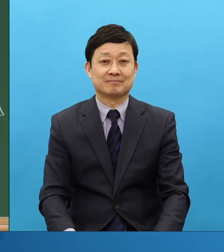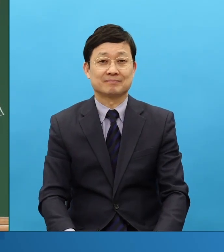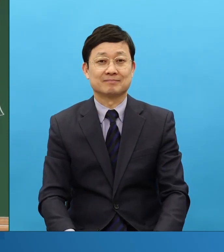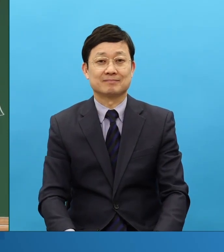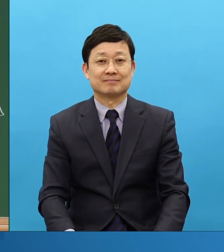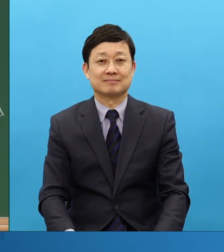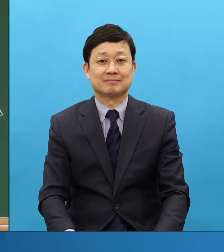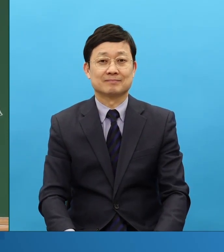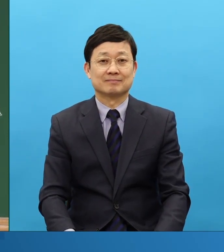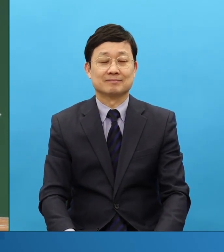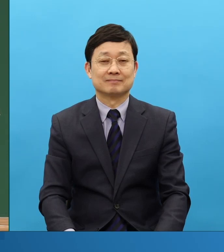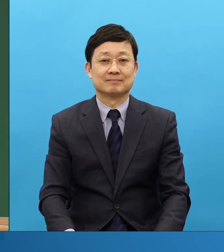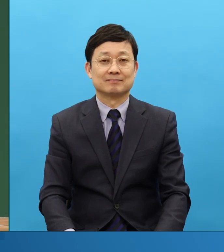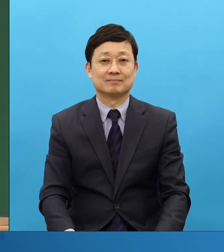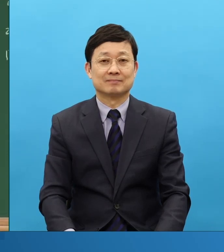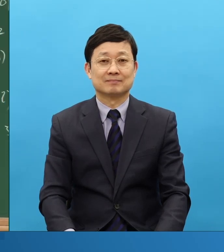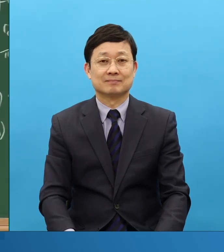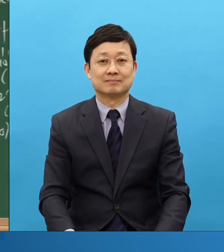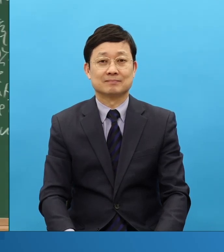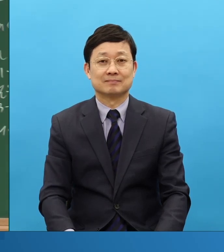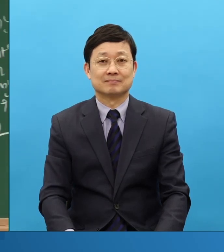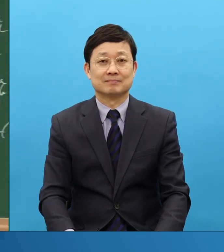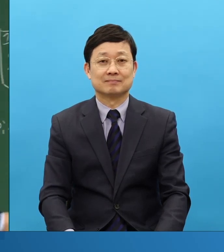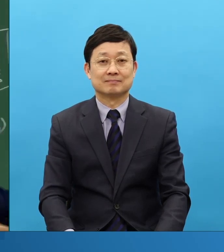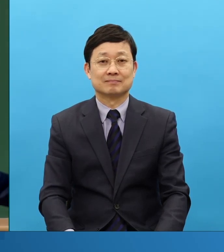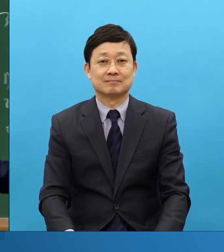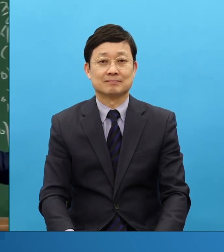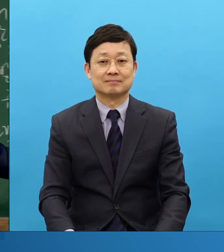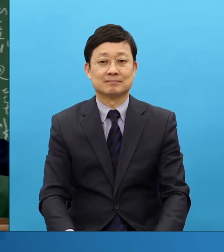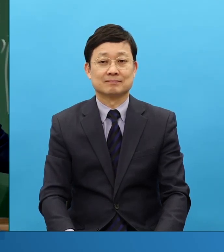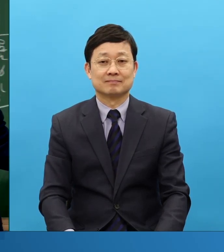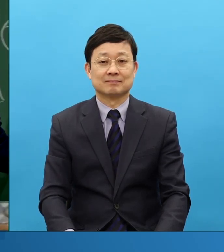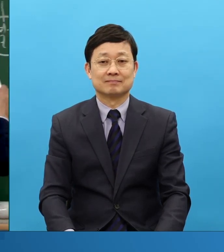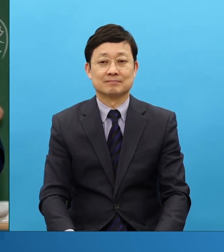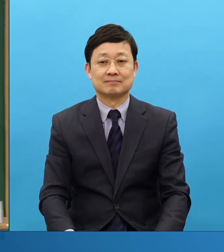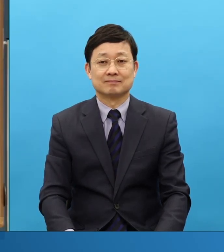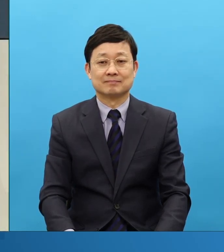Ananias, really be within the time schedule and pray about this just a little bit.